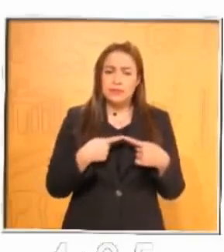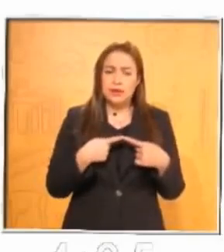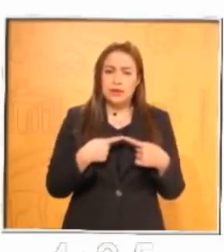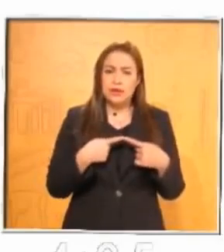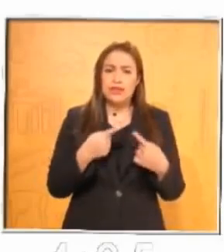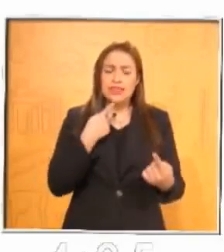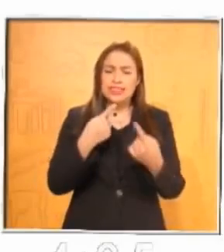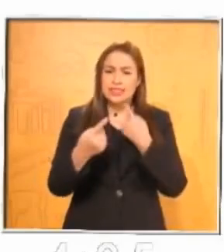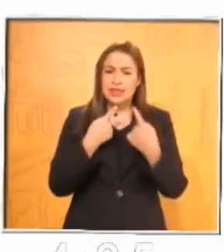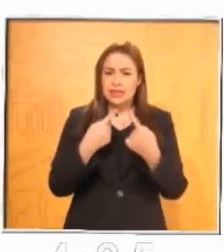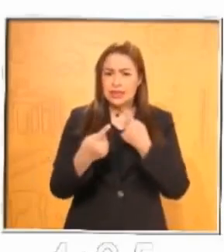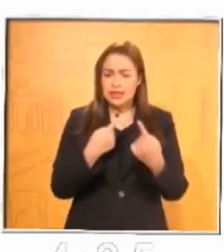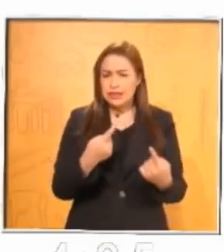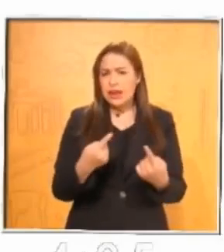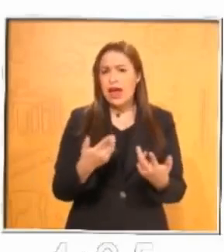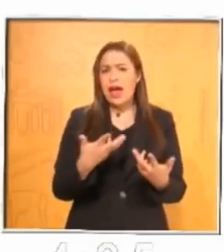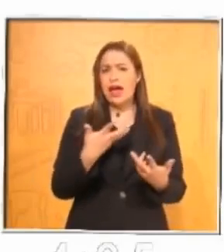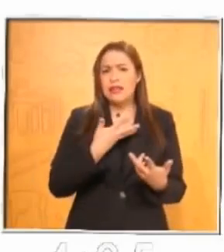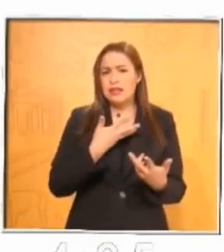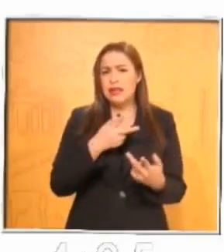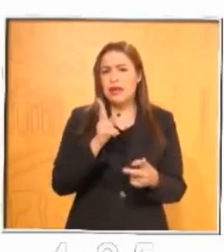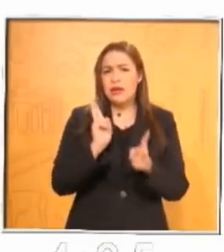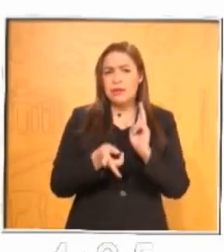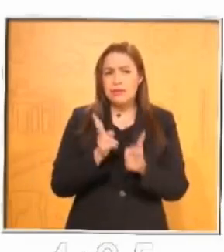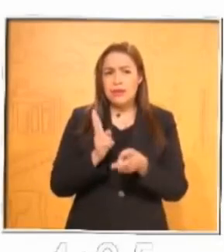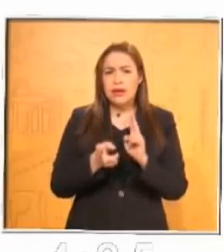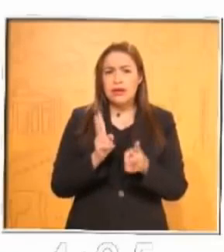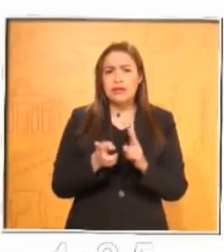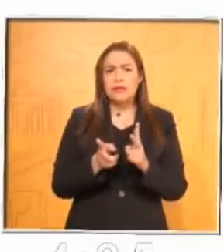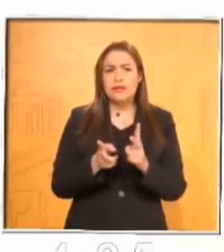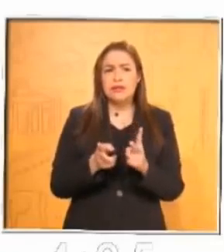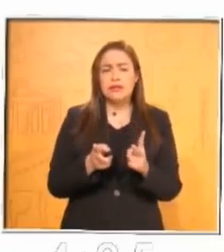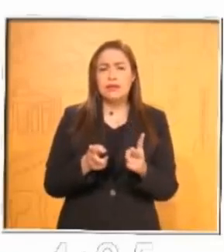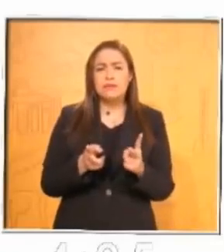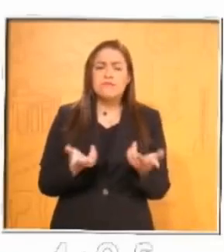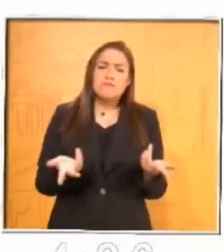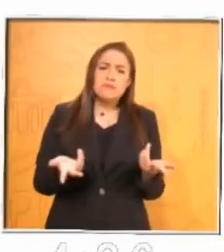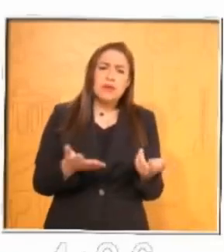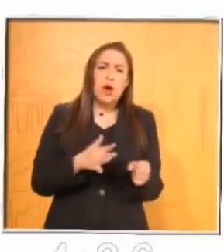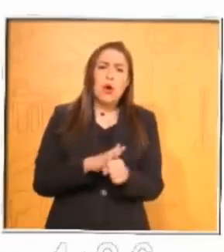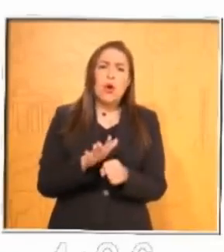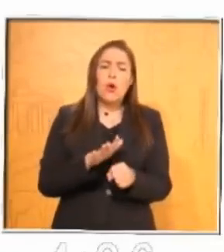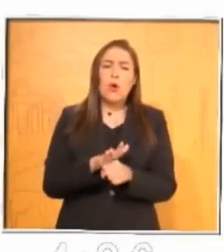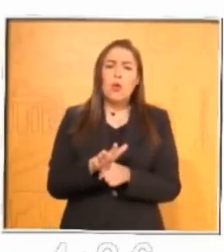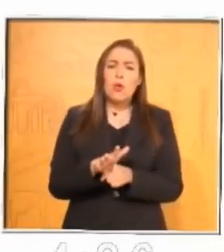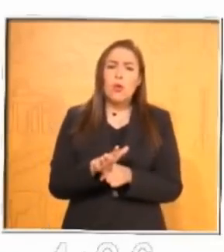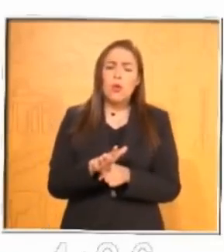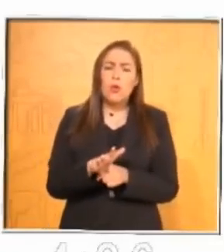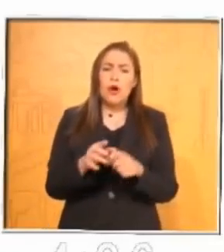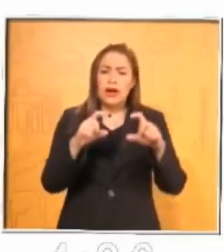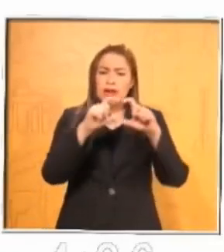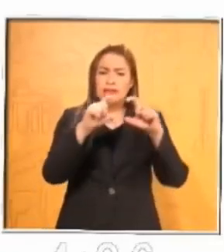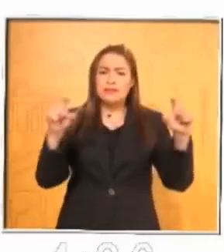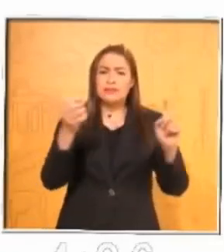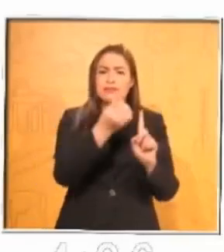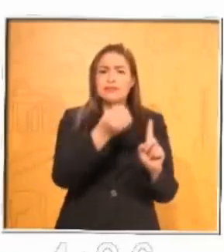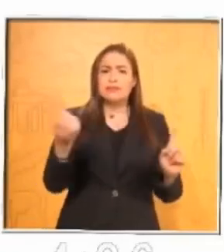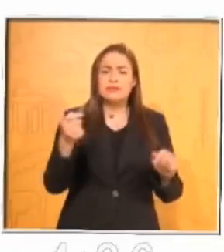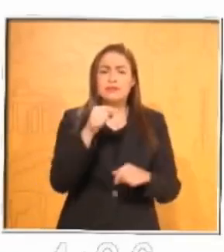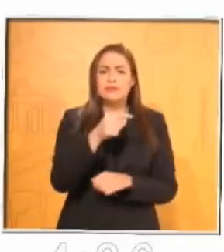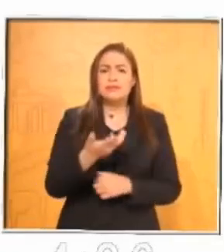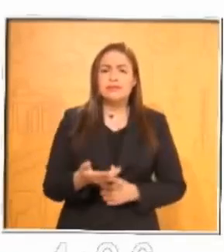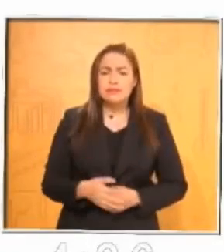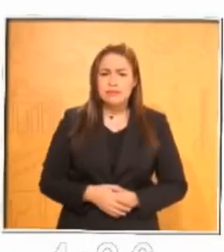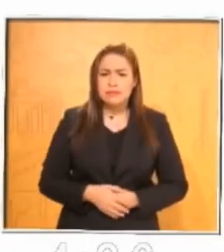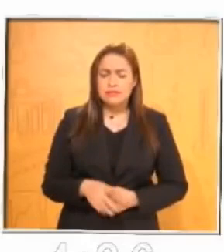interacting, having a conversation. So, what is it representing? Is it